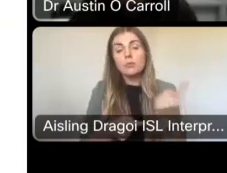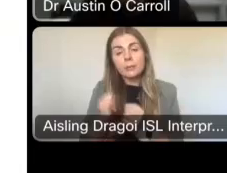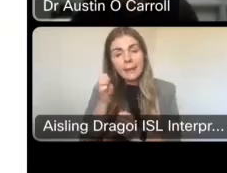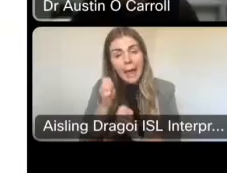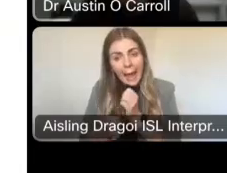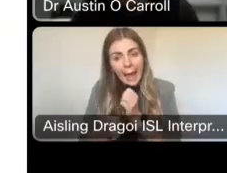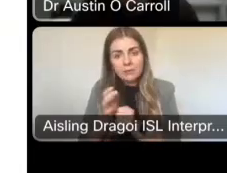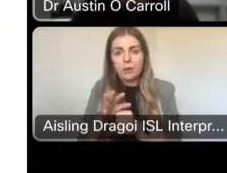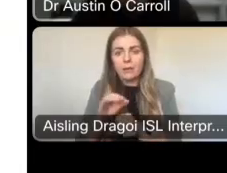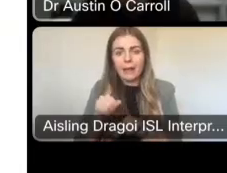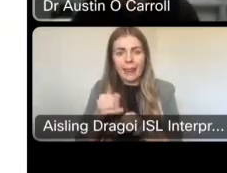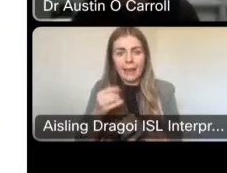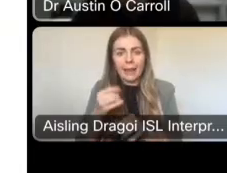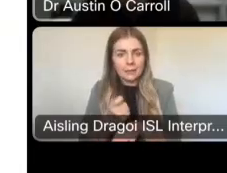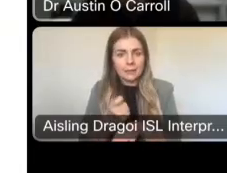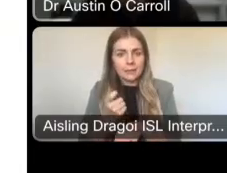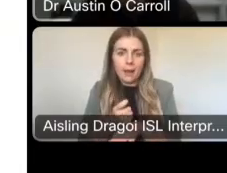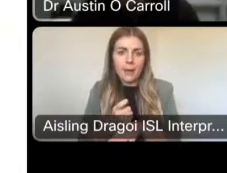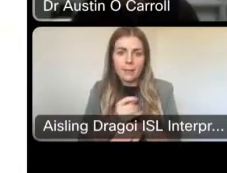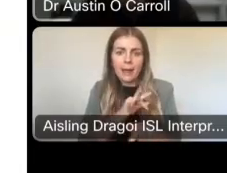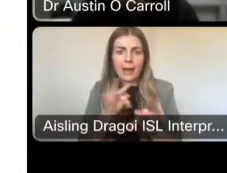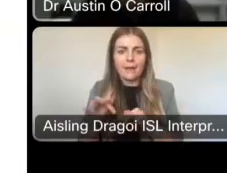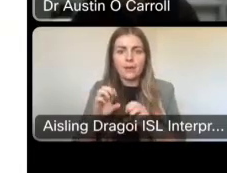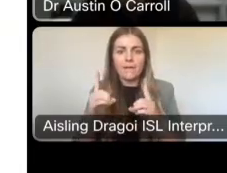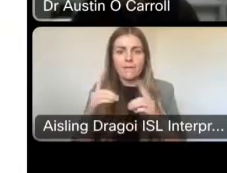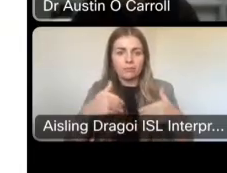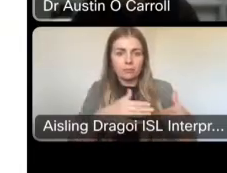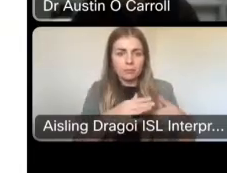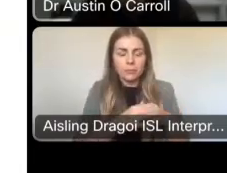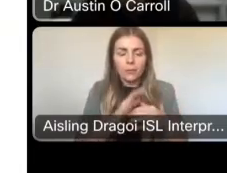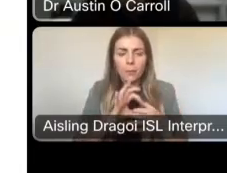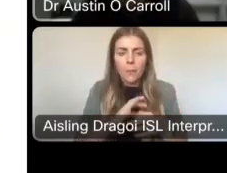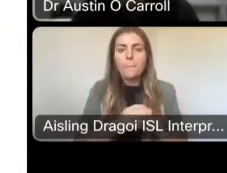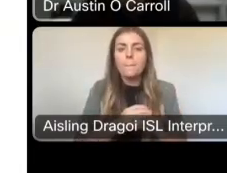him. And eventually, anyway, he